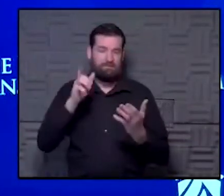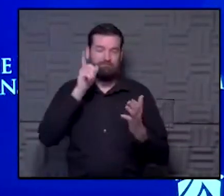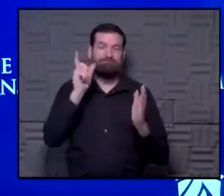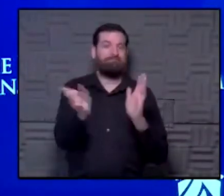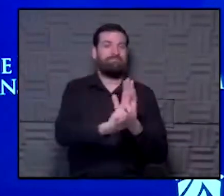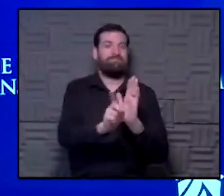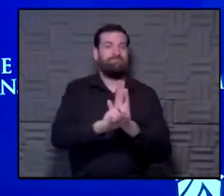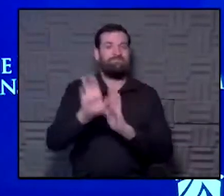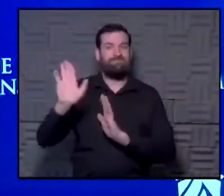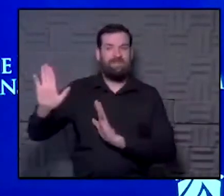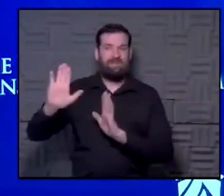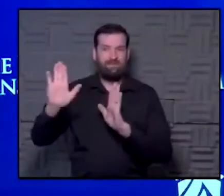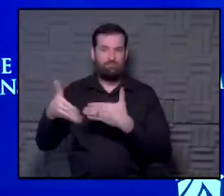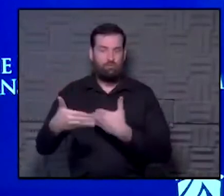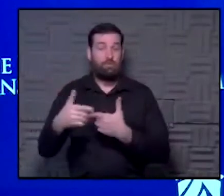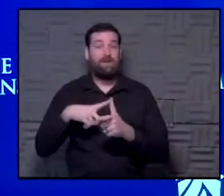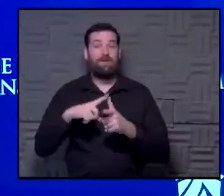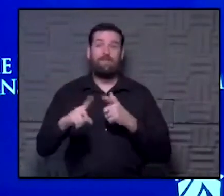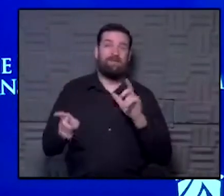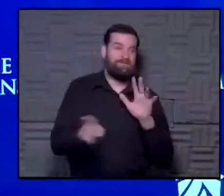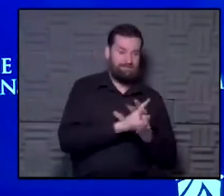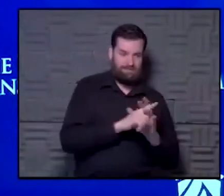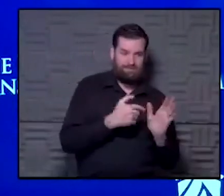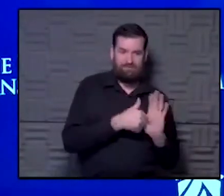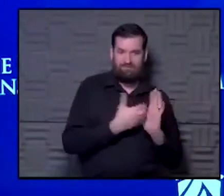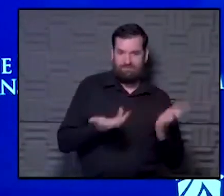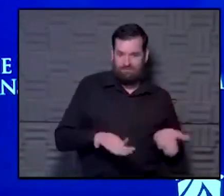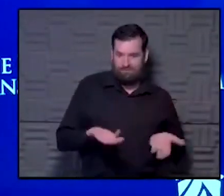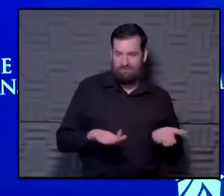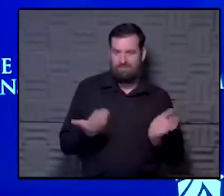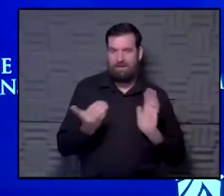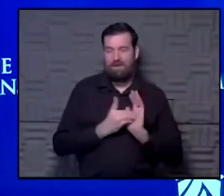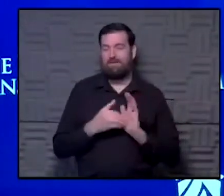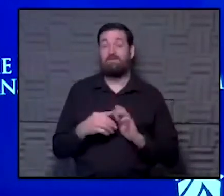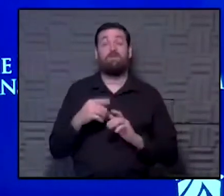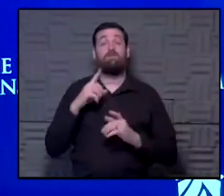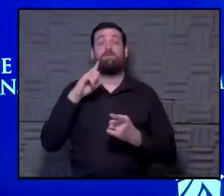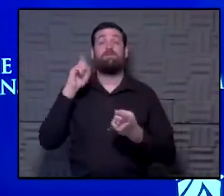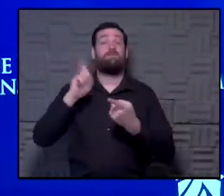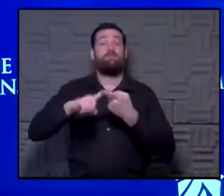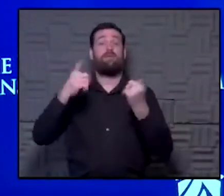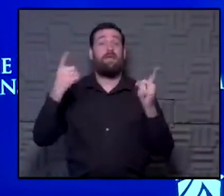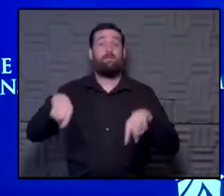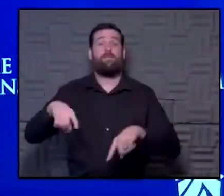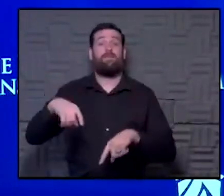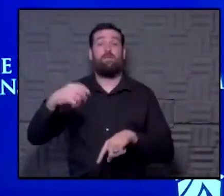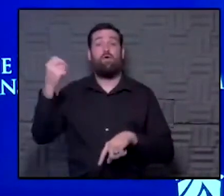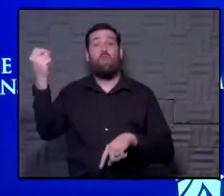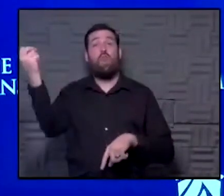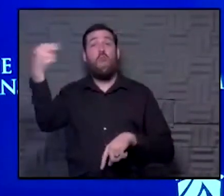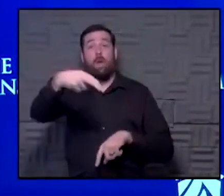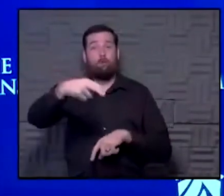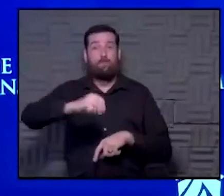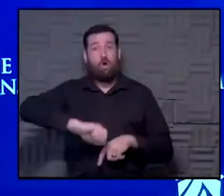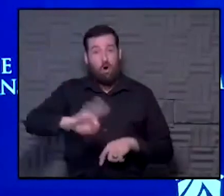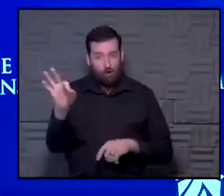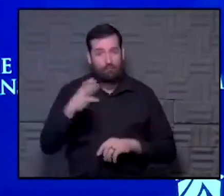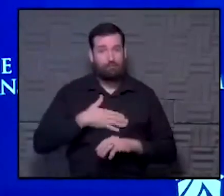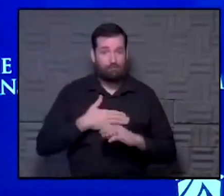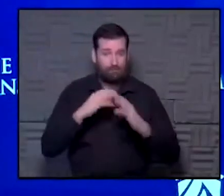few times, and then it may have come back to me. Eventually, the locomotive alarm clock found its way off my roof. I really don't know how that